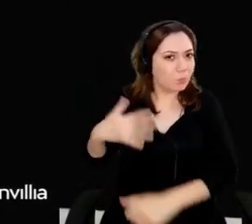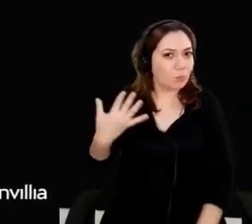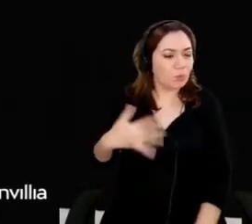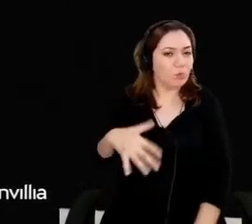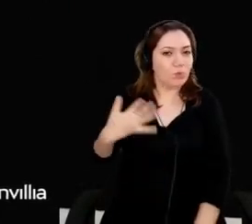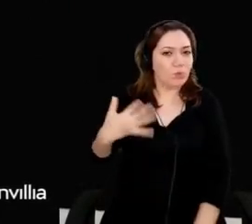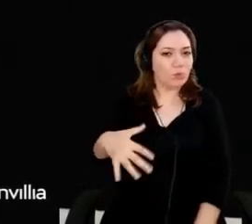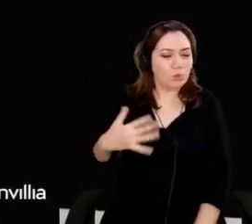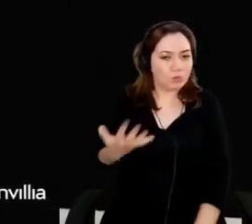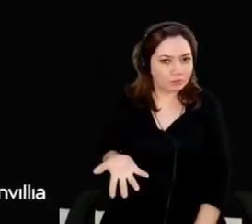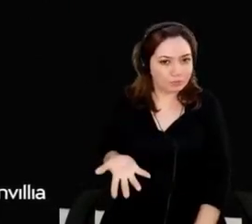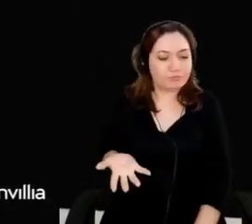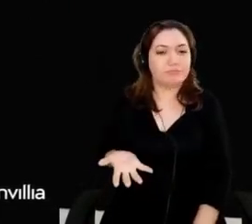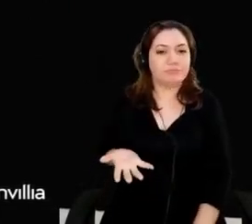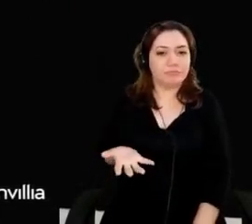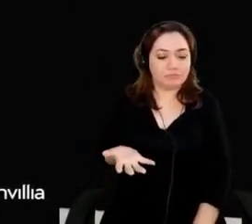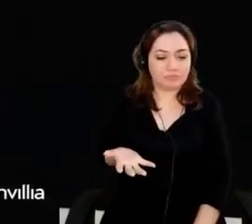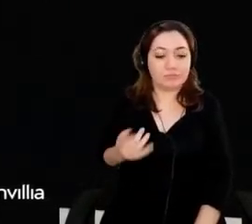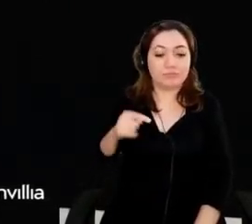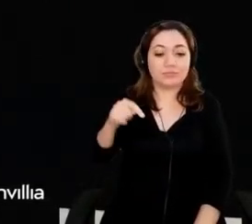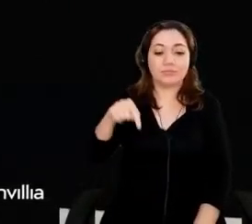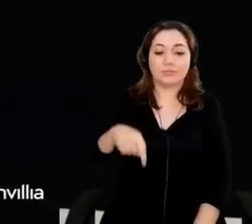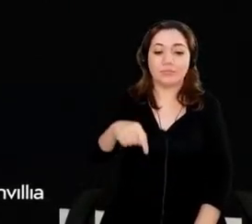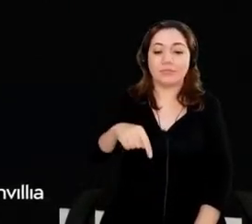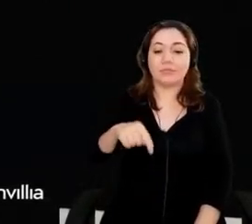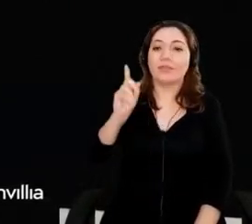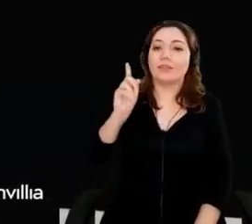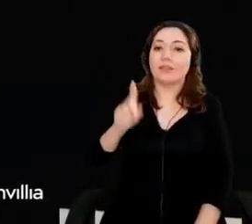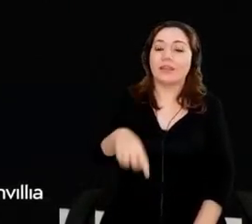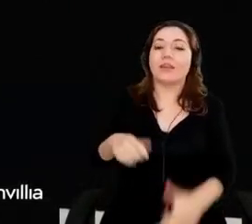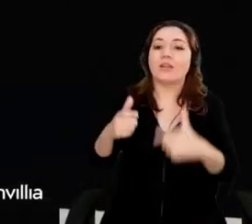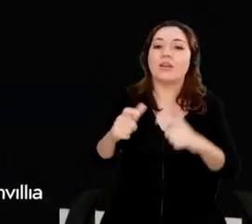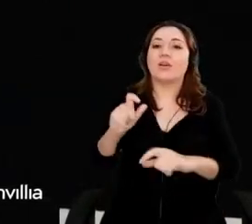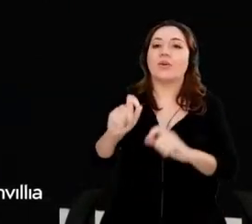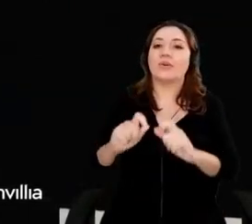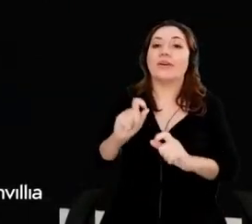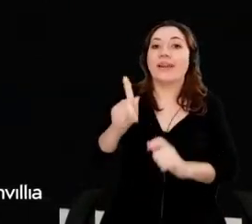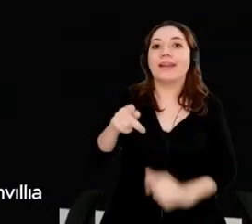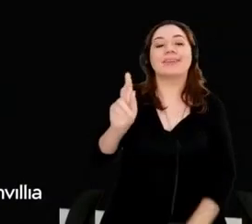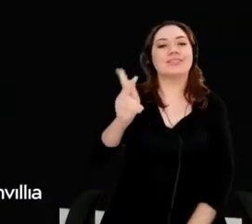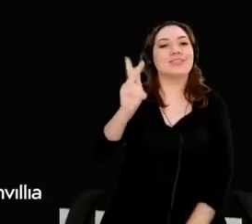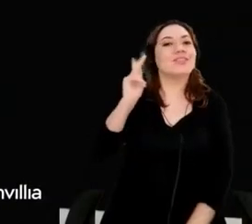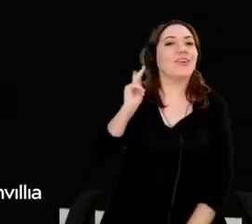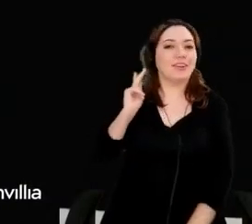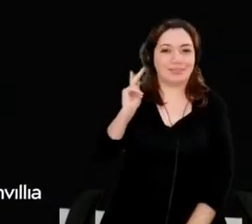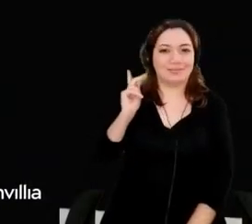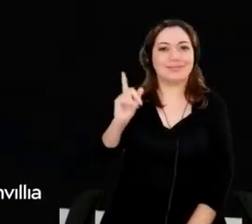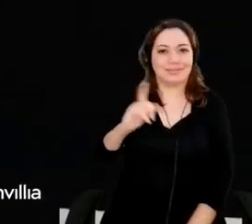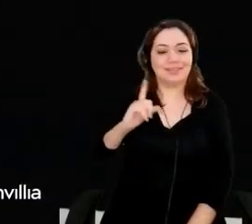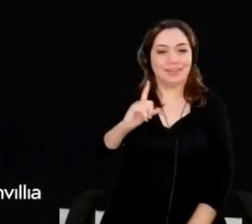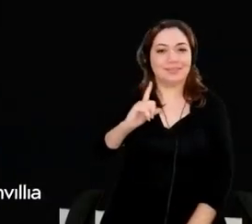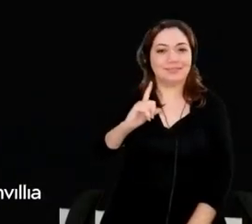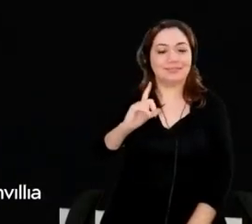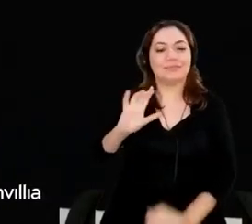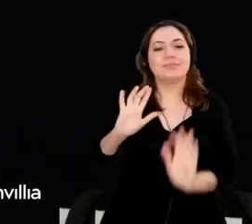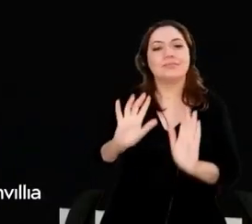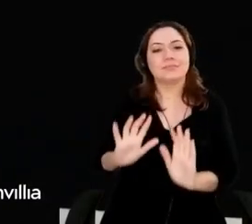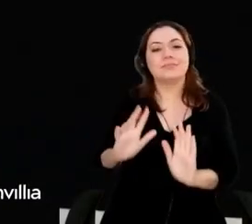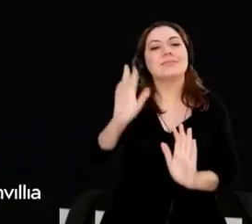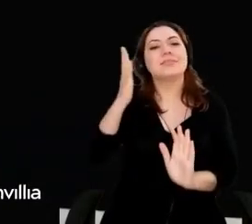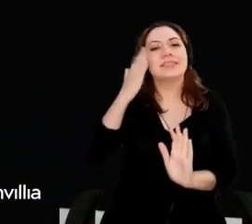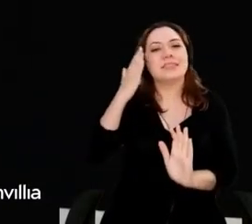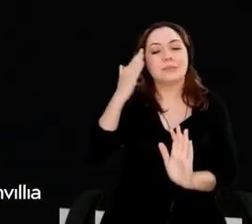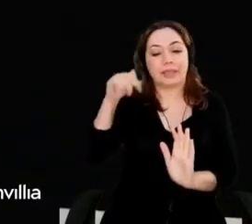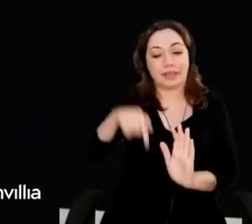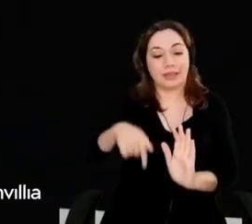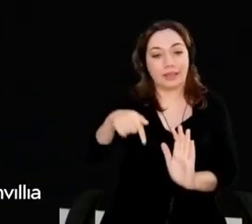And this is a place of history. Did you know that in this building, perhaps